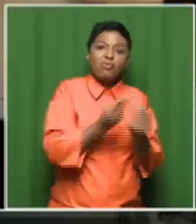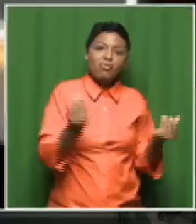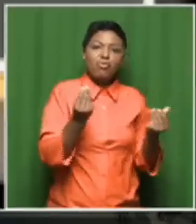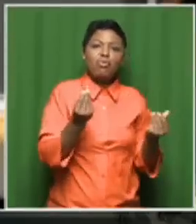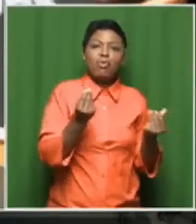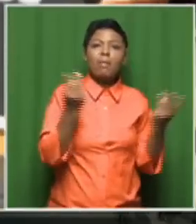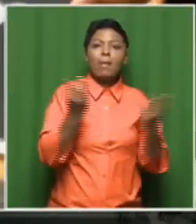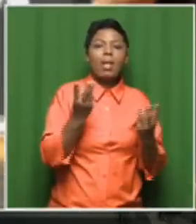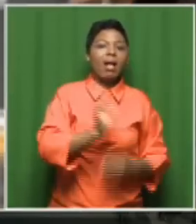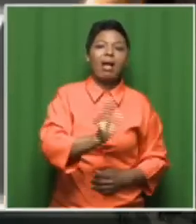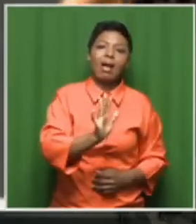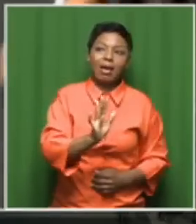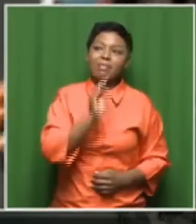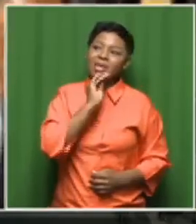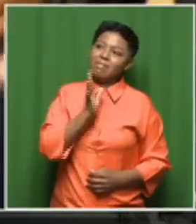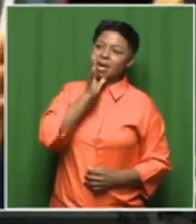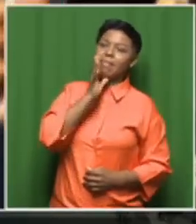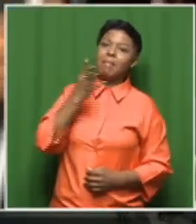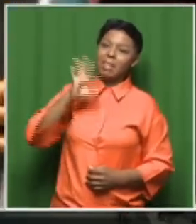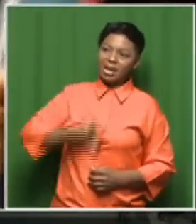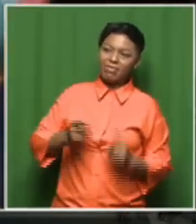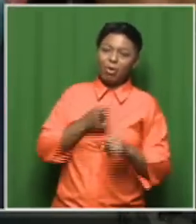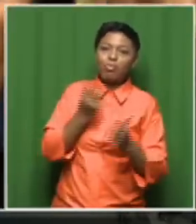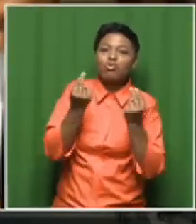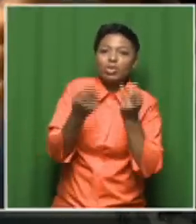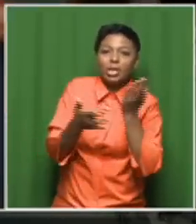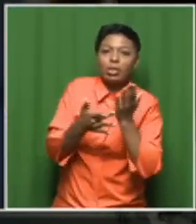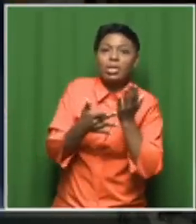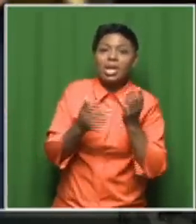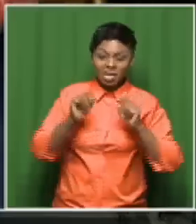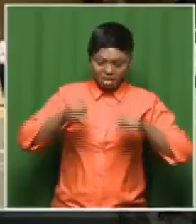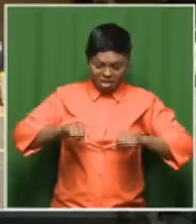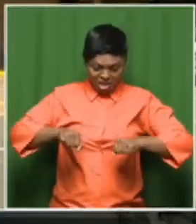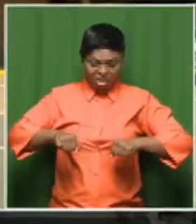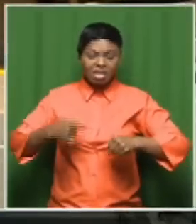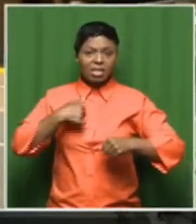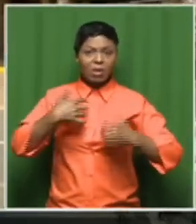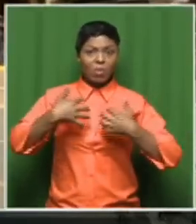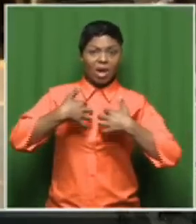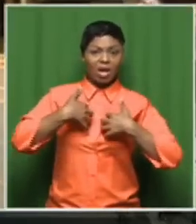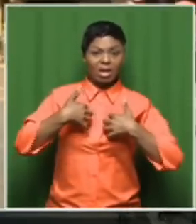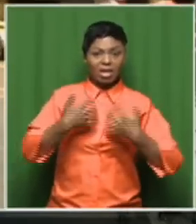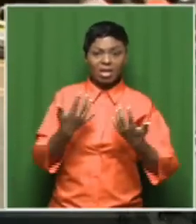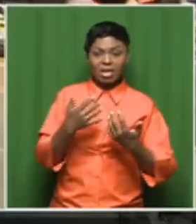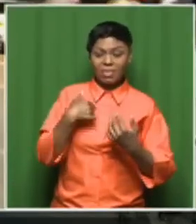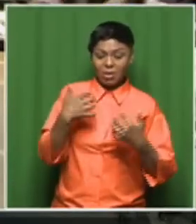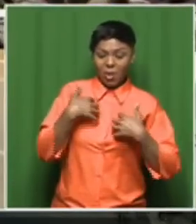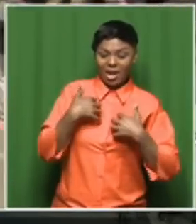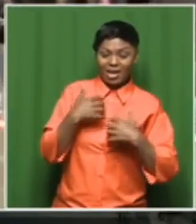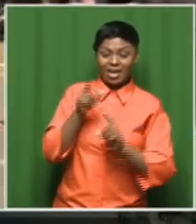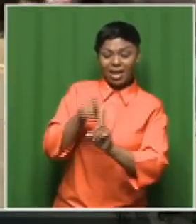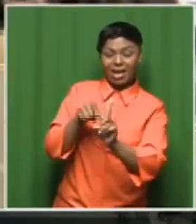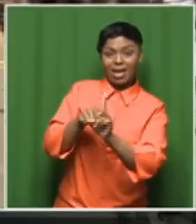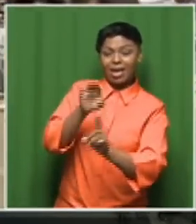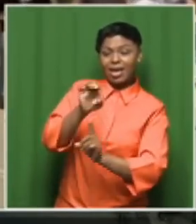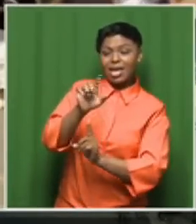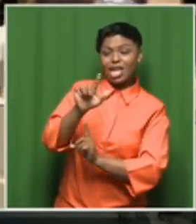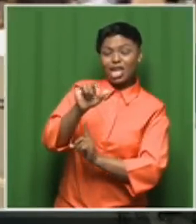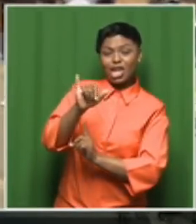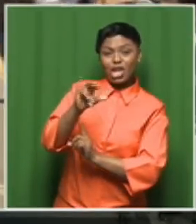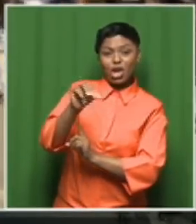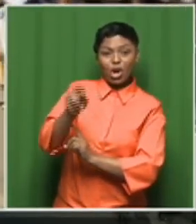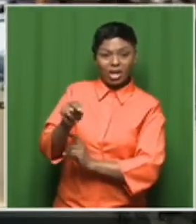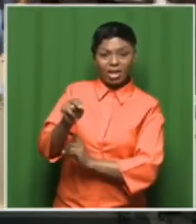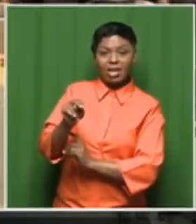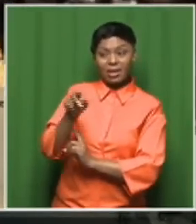words. And this can be done. I mean, I'm worried. I mean, I hear Elon Musk, we all hear about him, but he says that by 2040, there will be